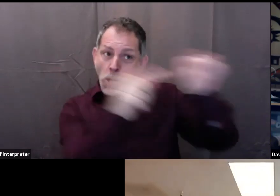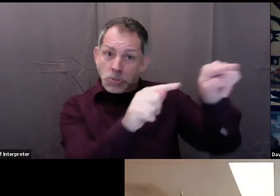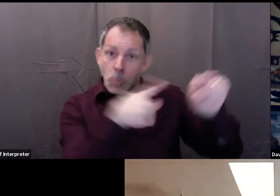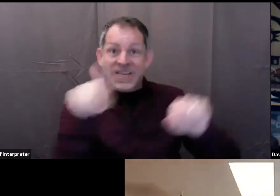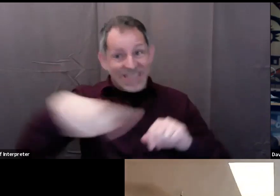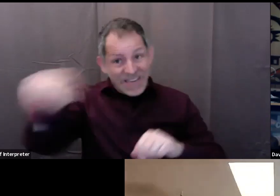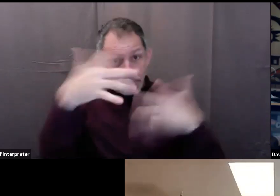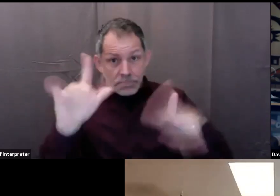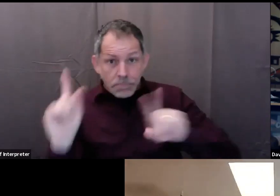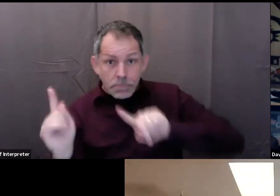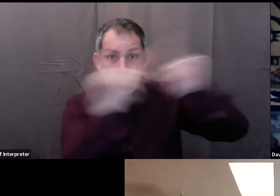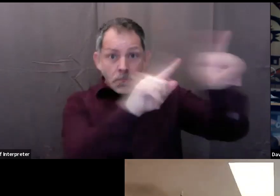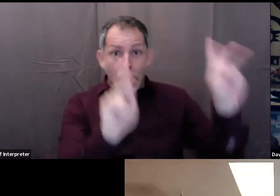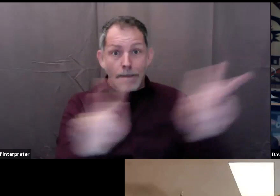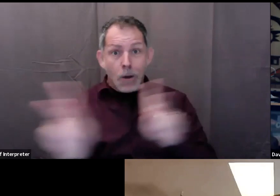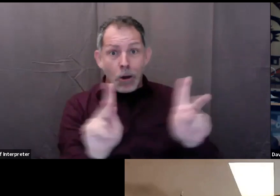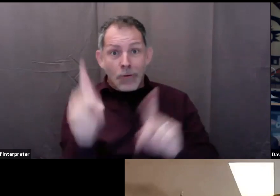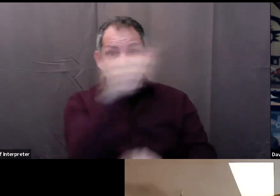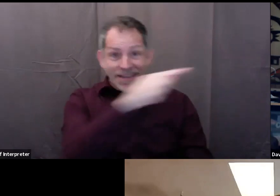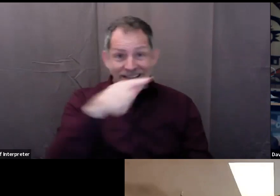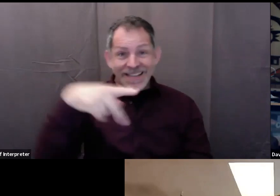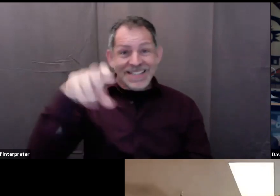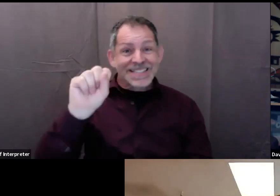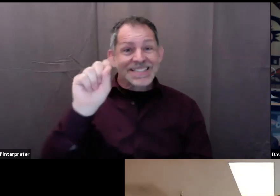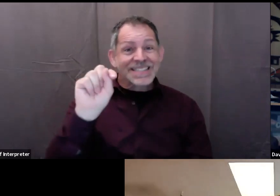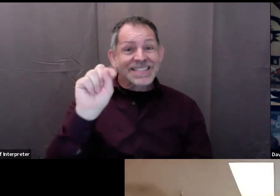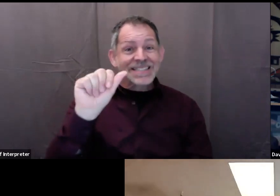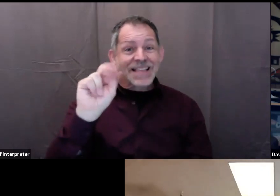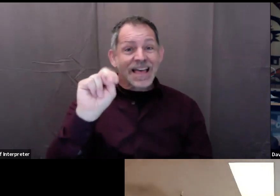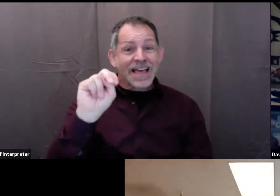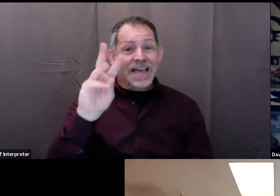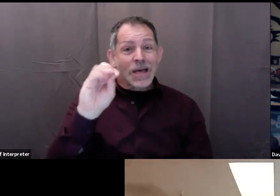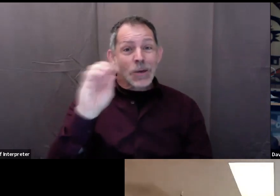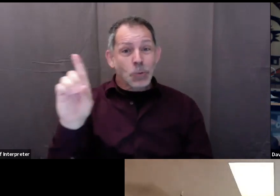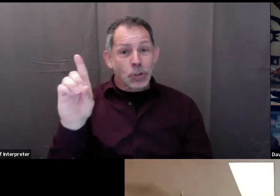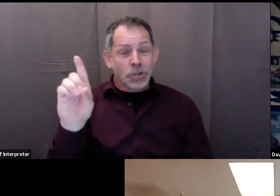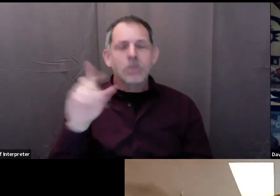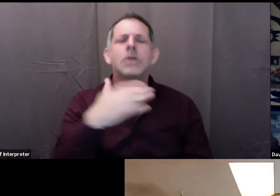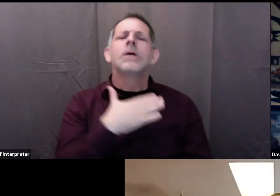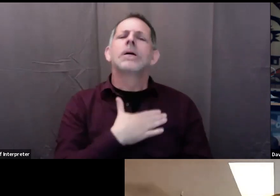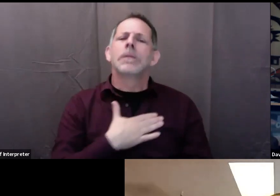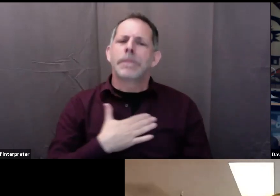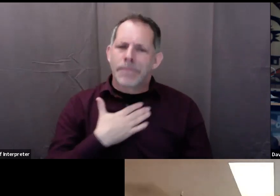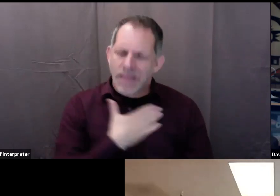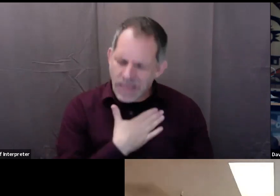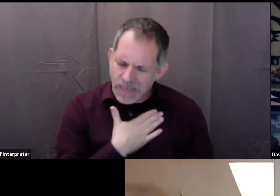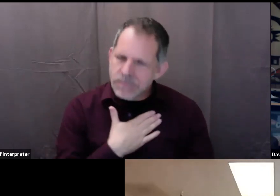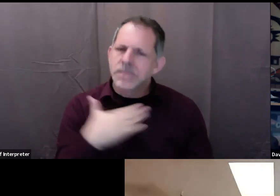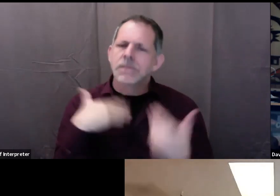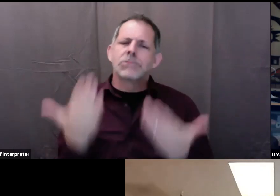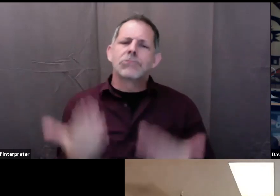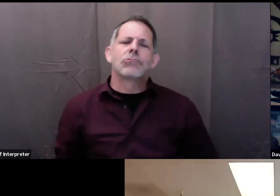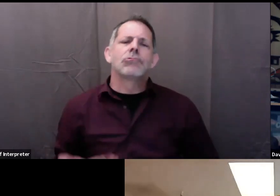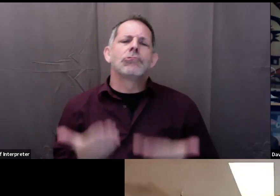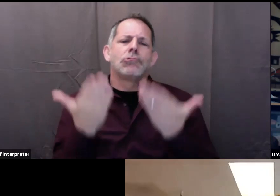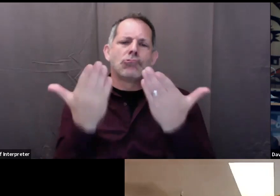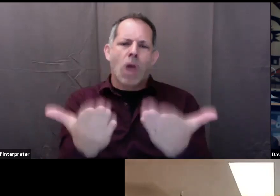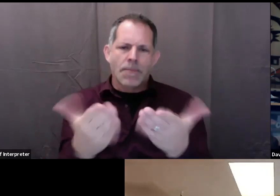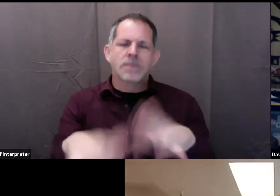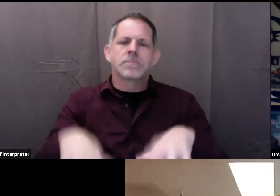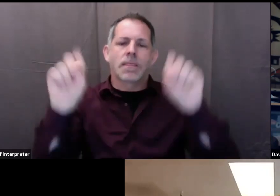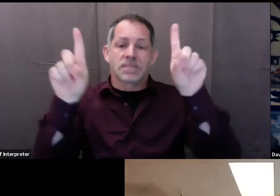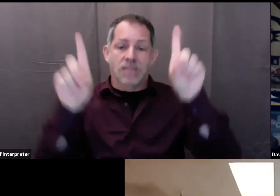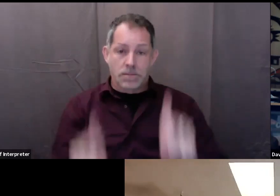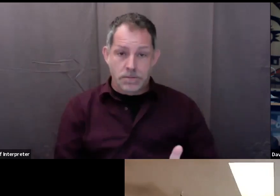district recommends that we consider you exposed to COVID-19. We don't know how close your exposure was to the case that